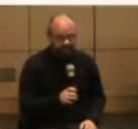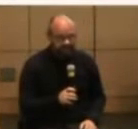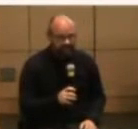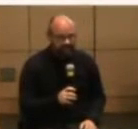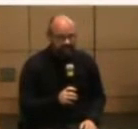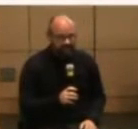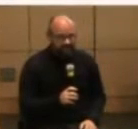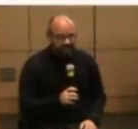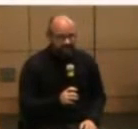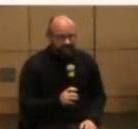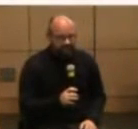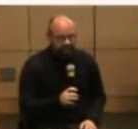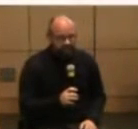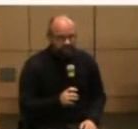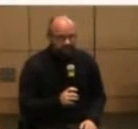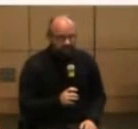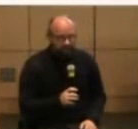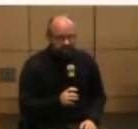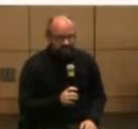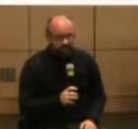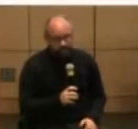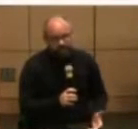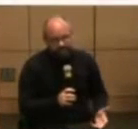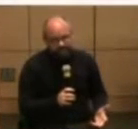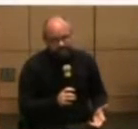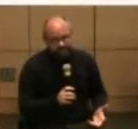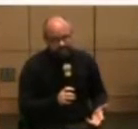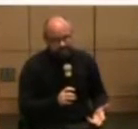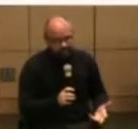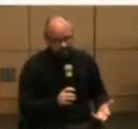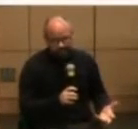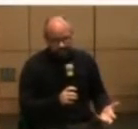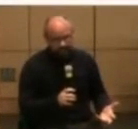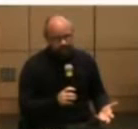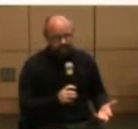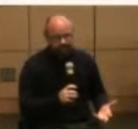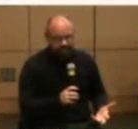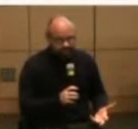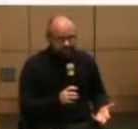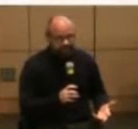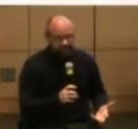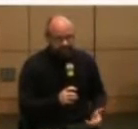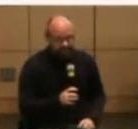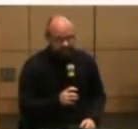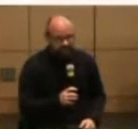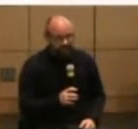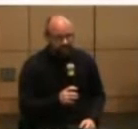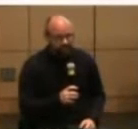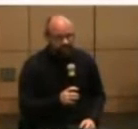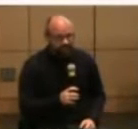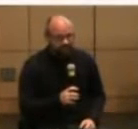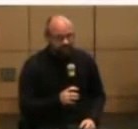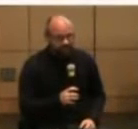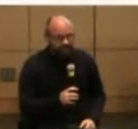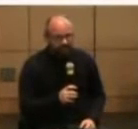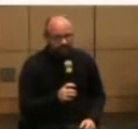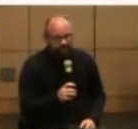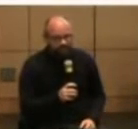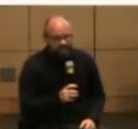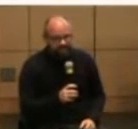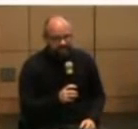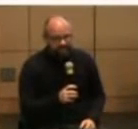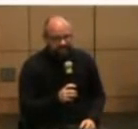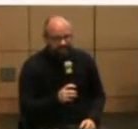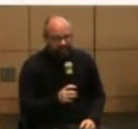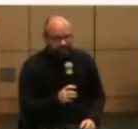loss. And many people say, the mother says you should go to the doctor, get tested, but they always